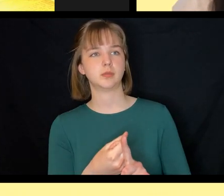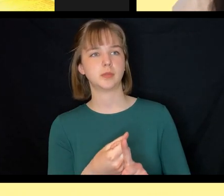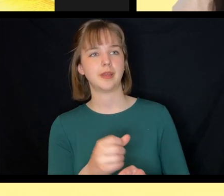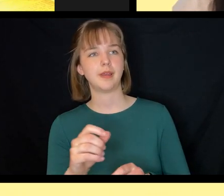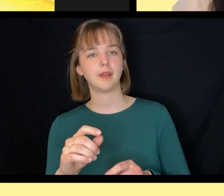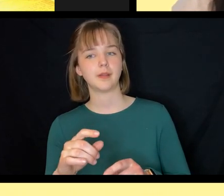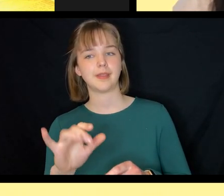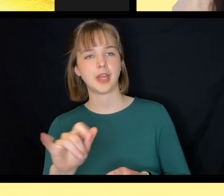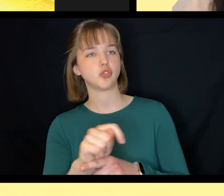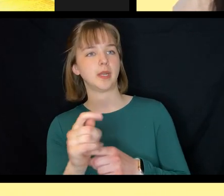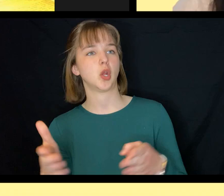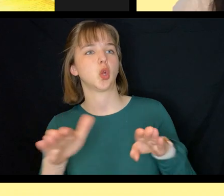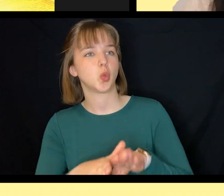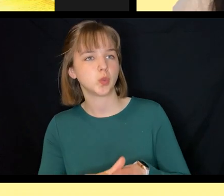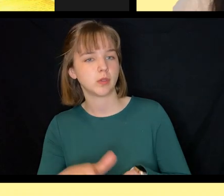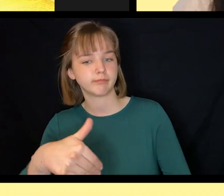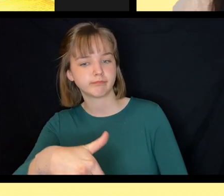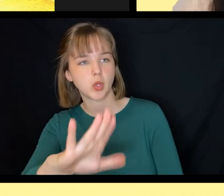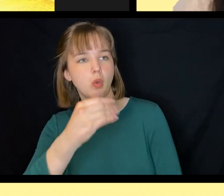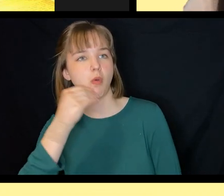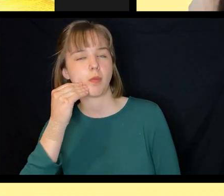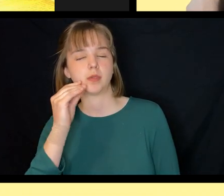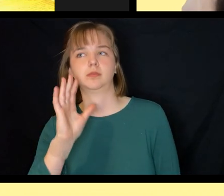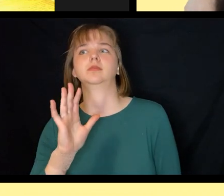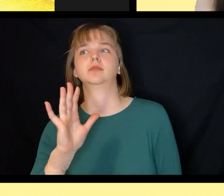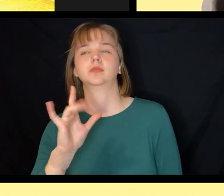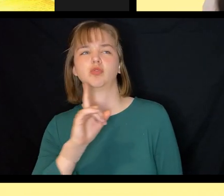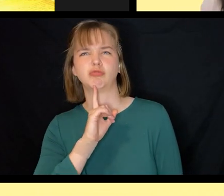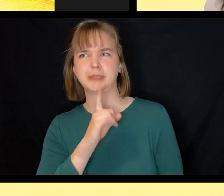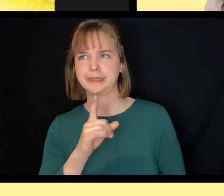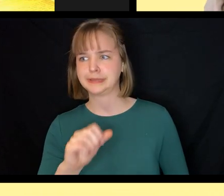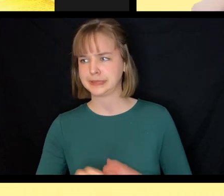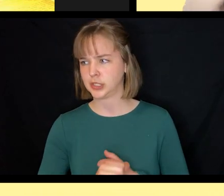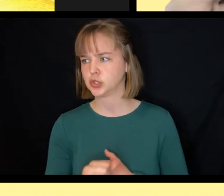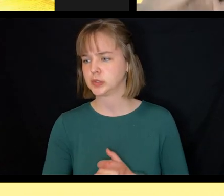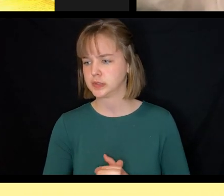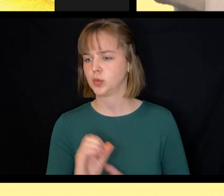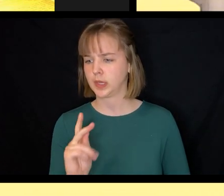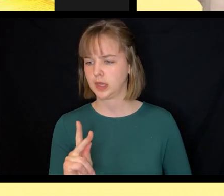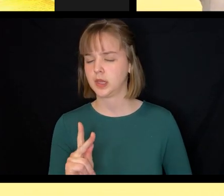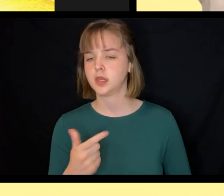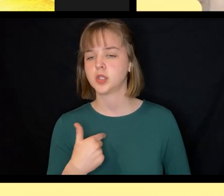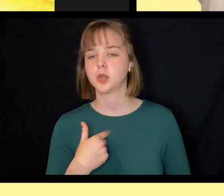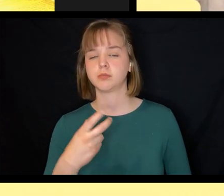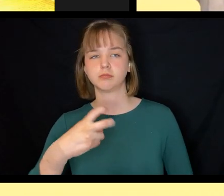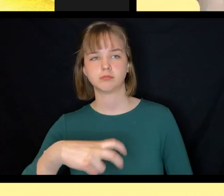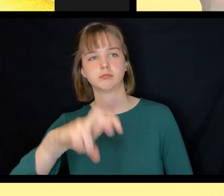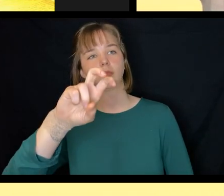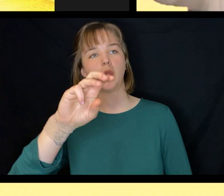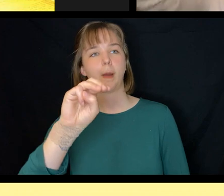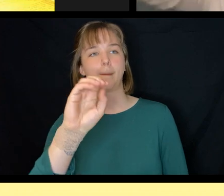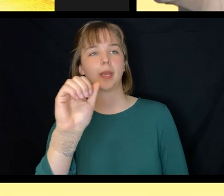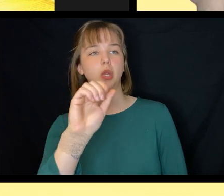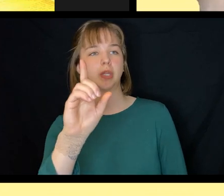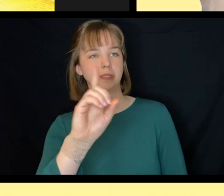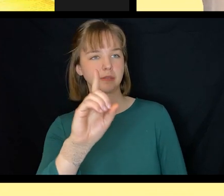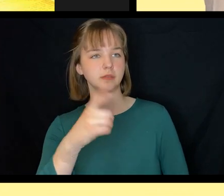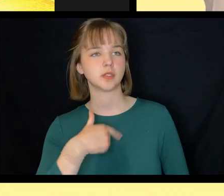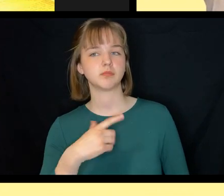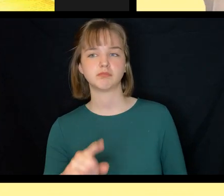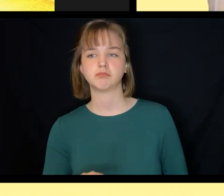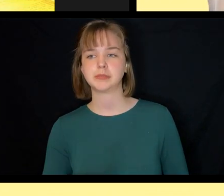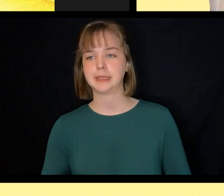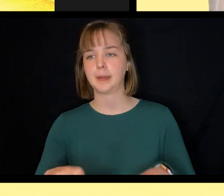going on. Right. And then I went back and I had been coaching. I was an assistant coach at the University of Mary Washington